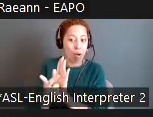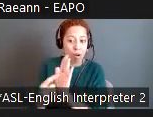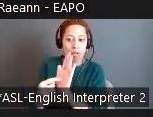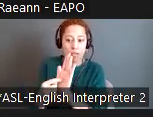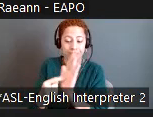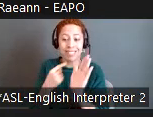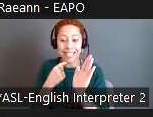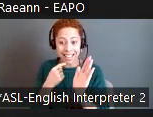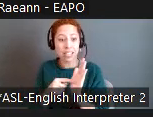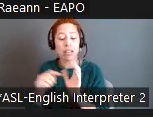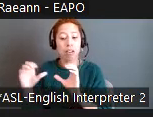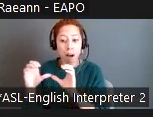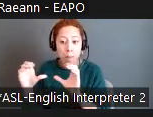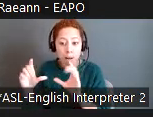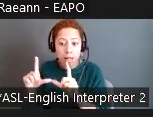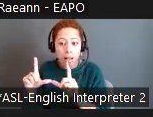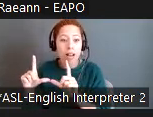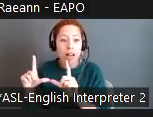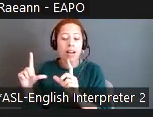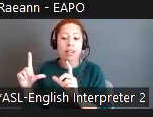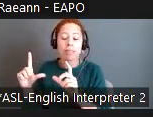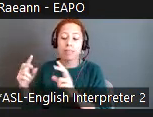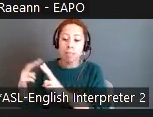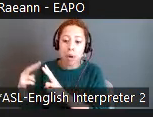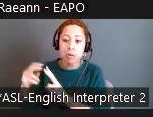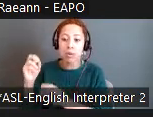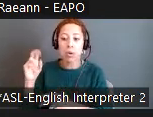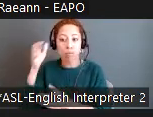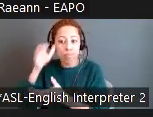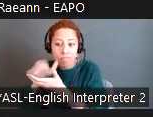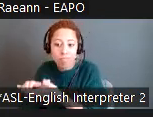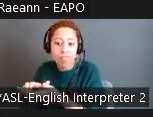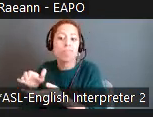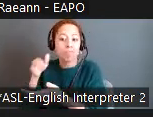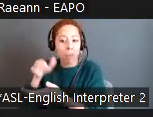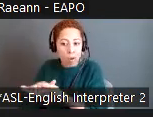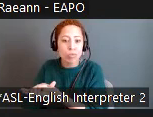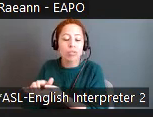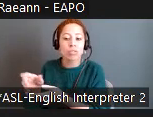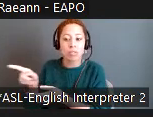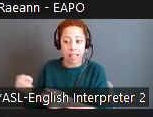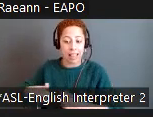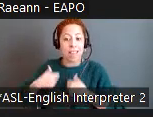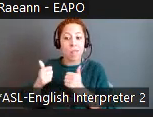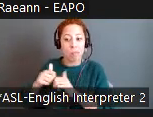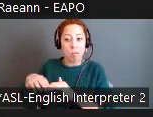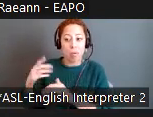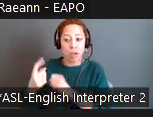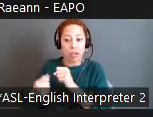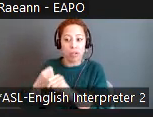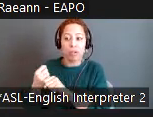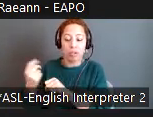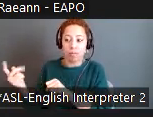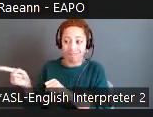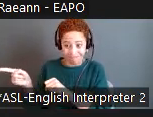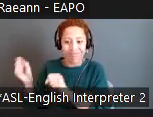law spouse, and that's someone who you've been with for 1 year and you're living with them, they can actually make health care and treatment